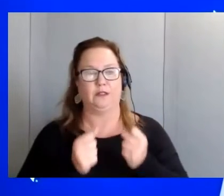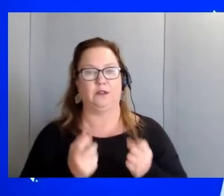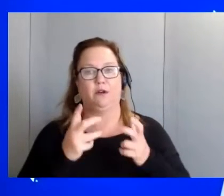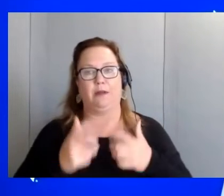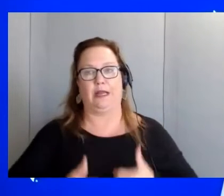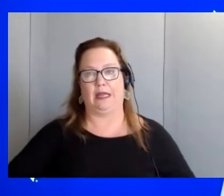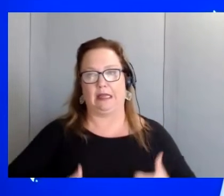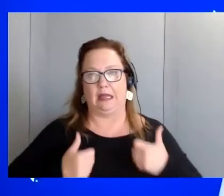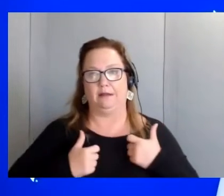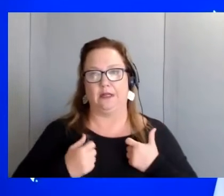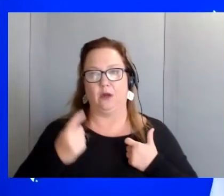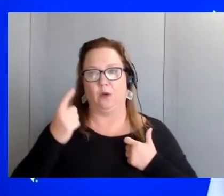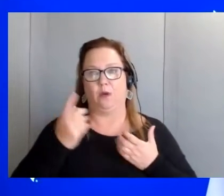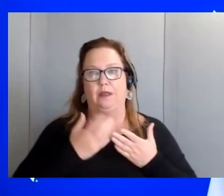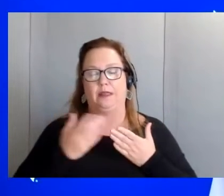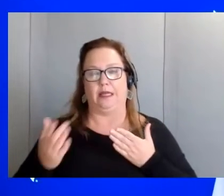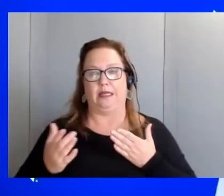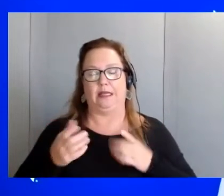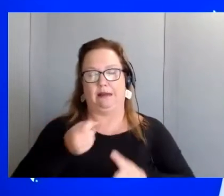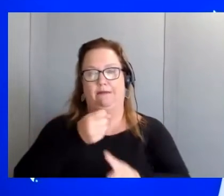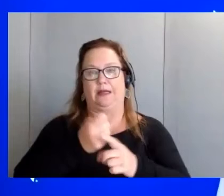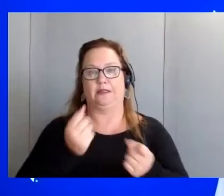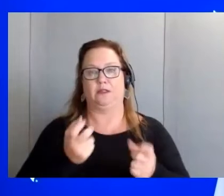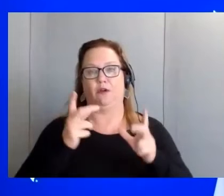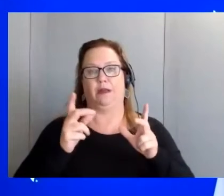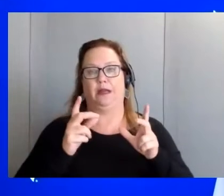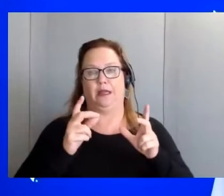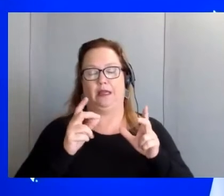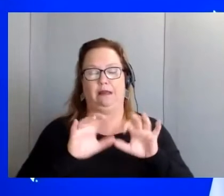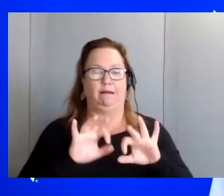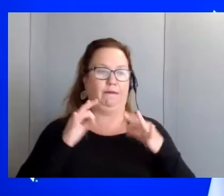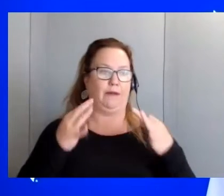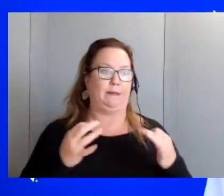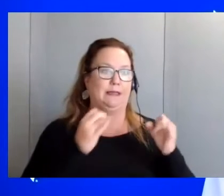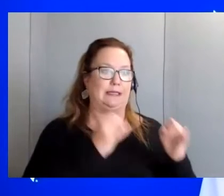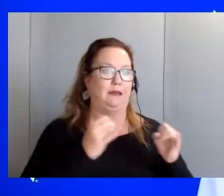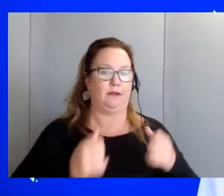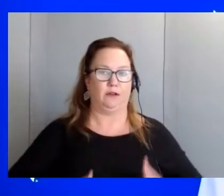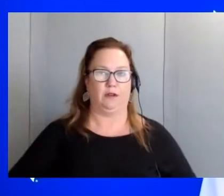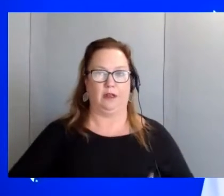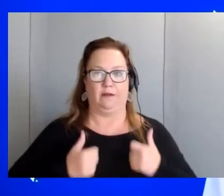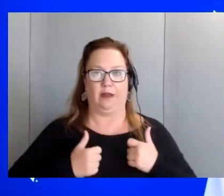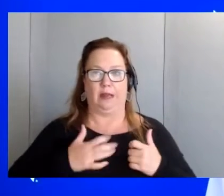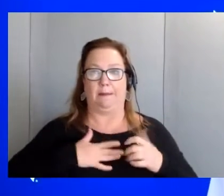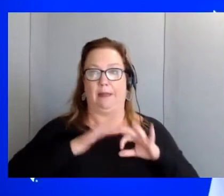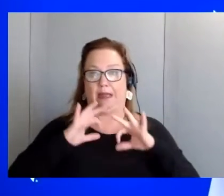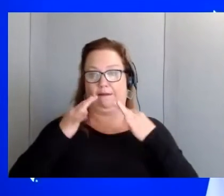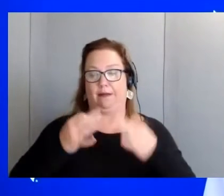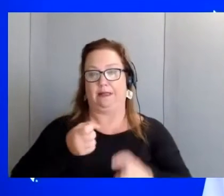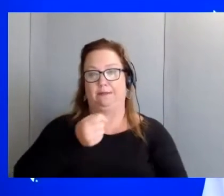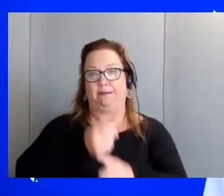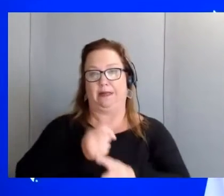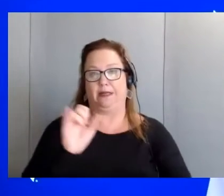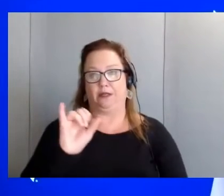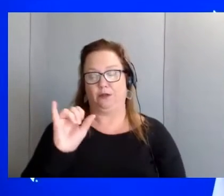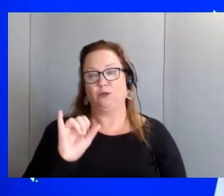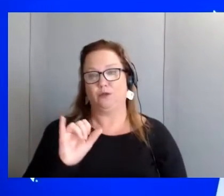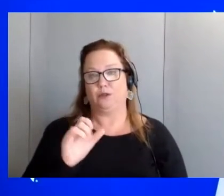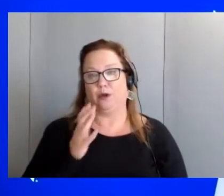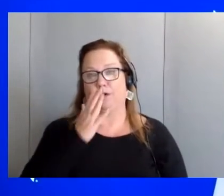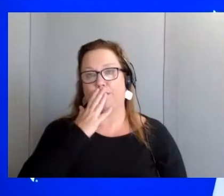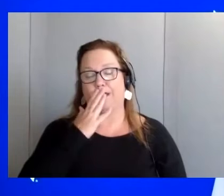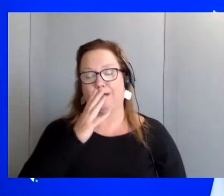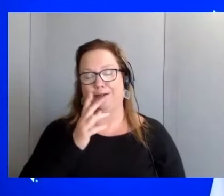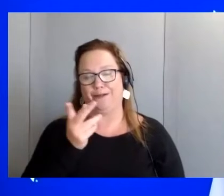is one thing that affects so many individual lives and so many families. Certainly, my family's been impacted by it as well. So just thank you to our guests,